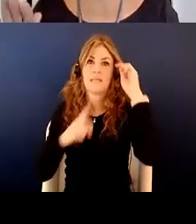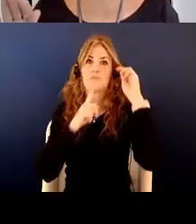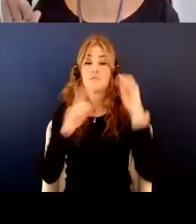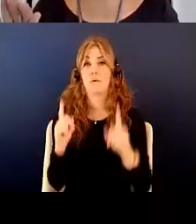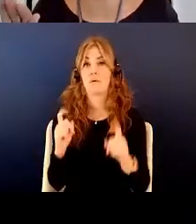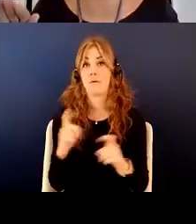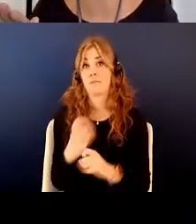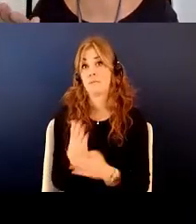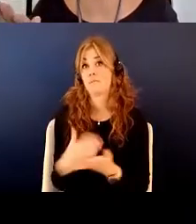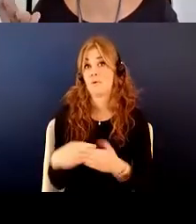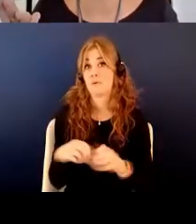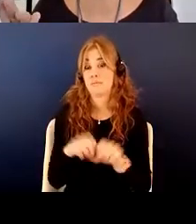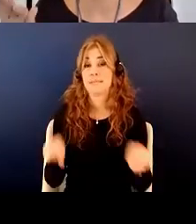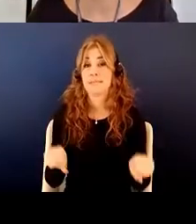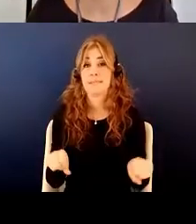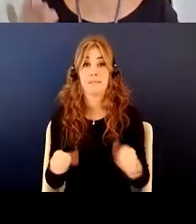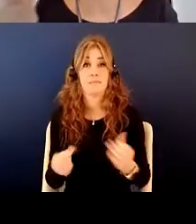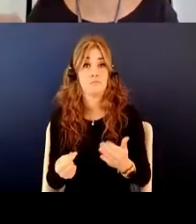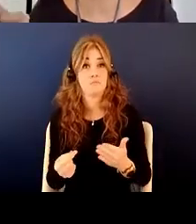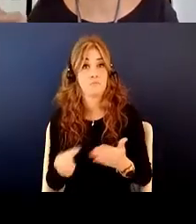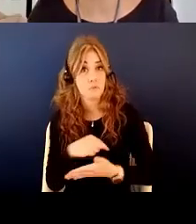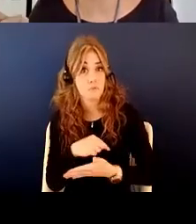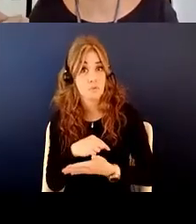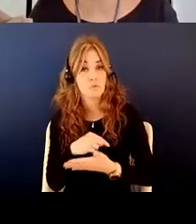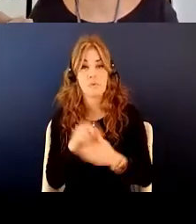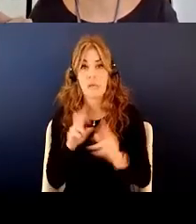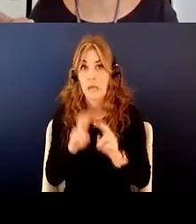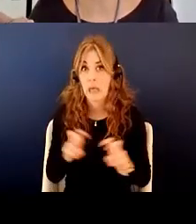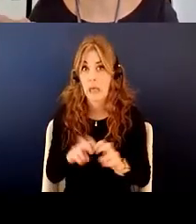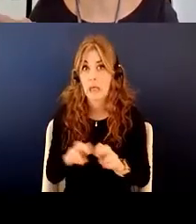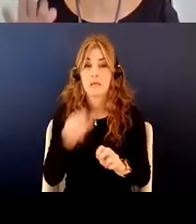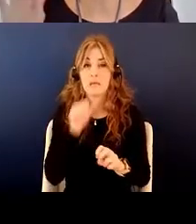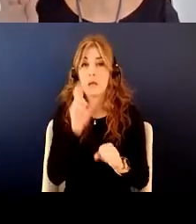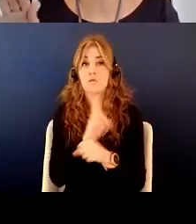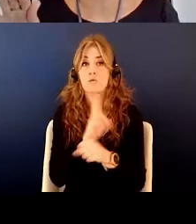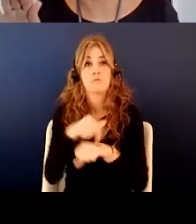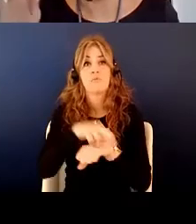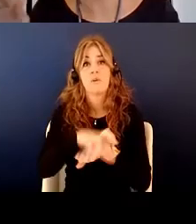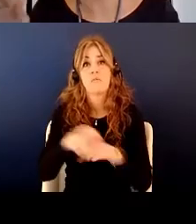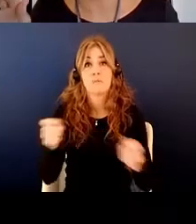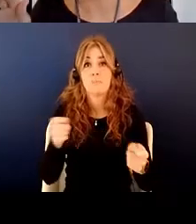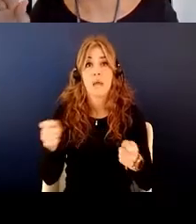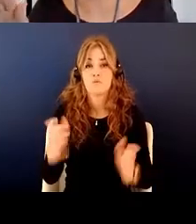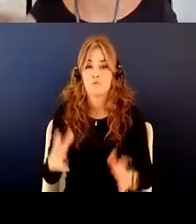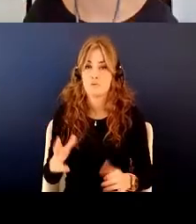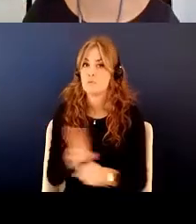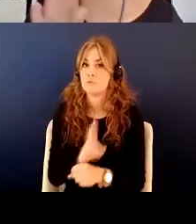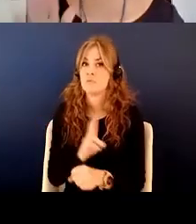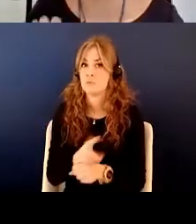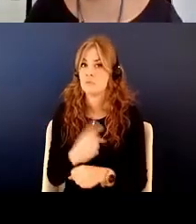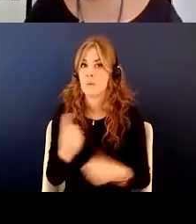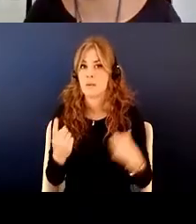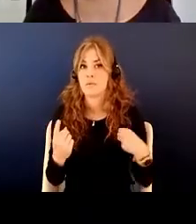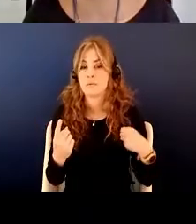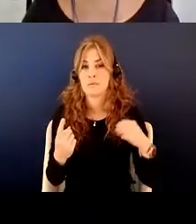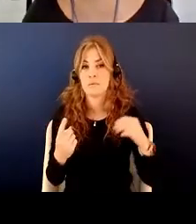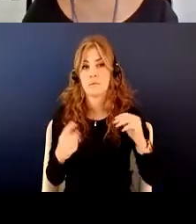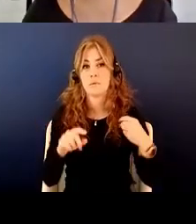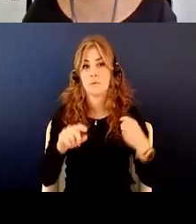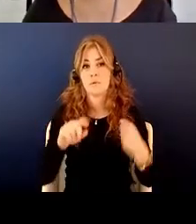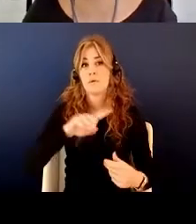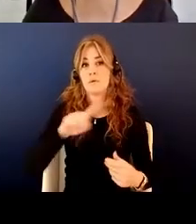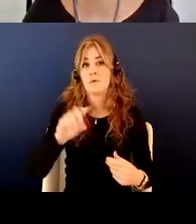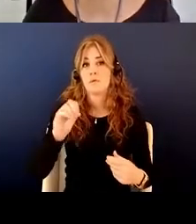of a systematic review and meta-analysis. So if you're not using a reference manager, use a reference manager. So Zotero is one